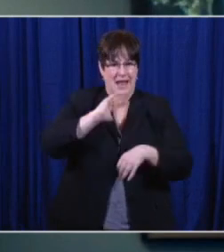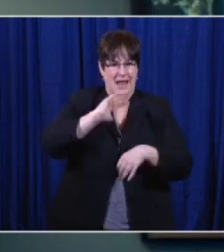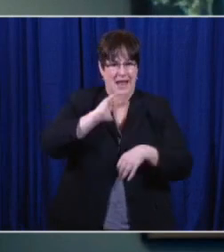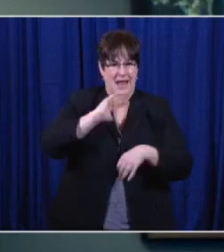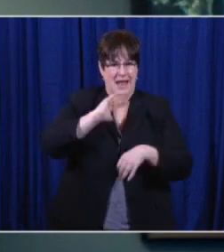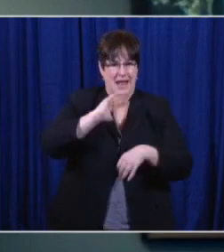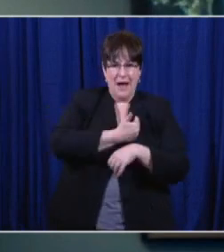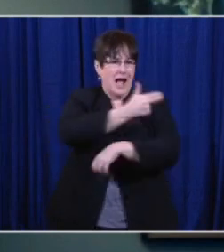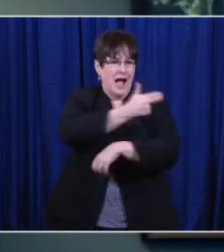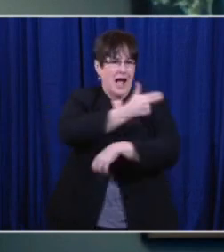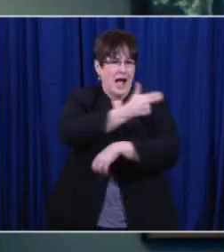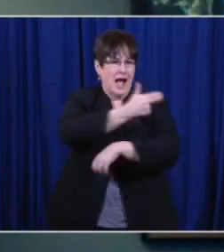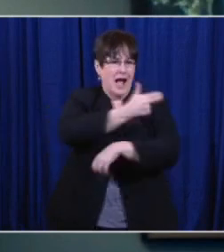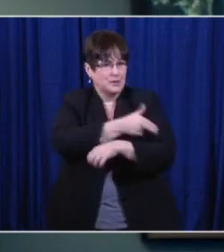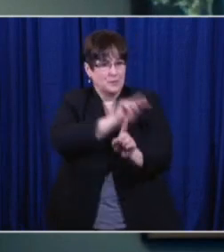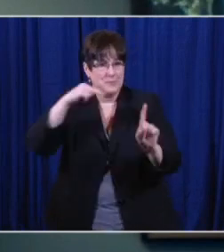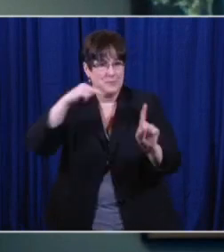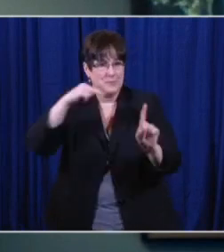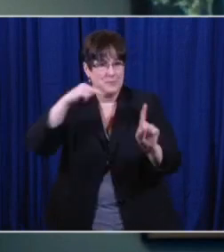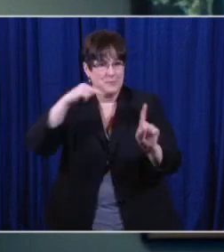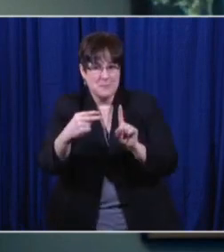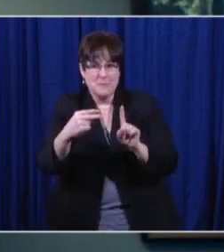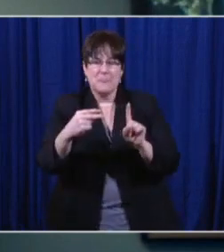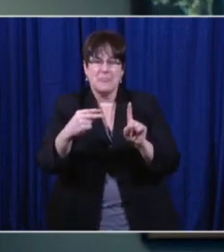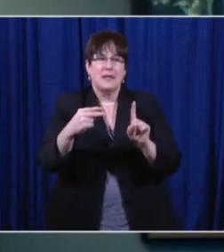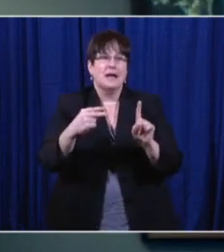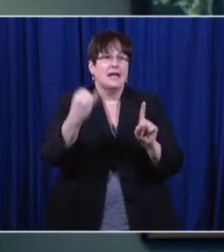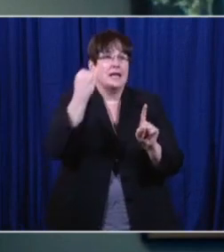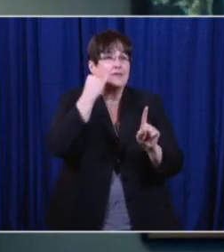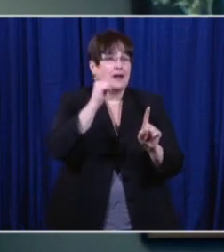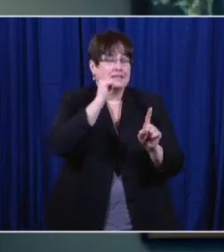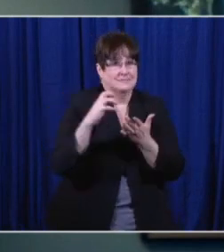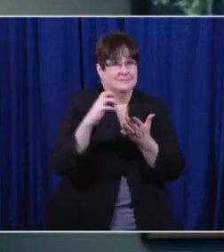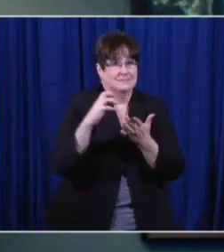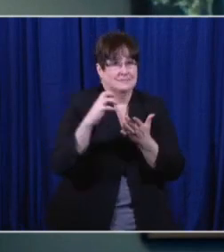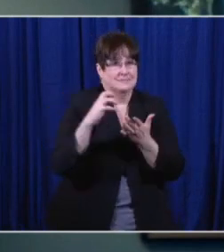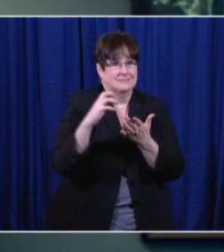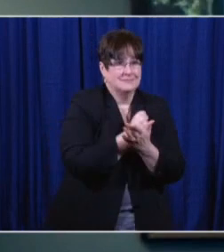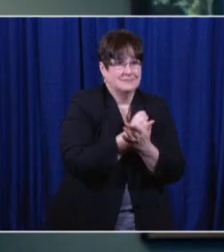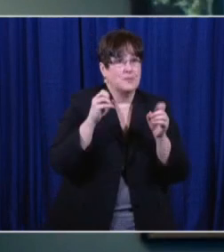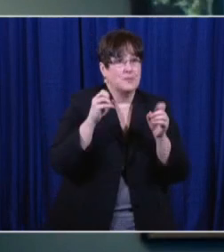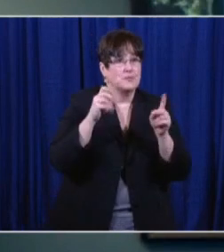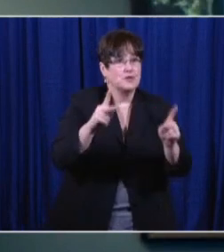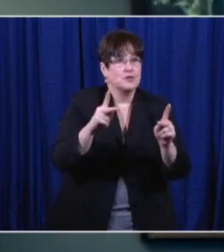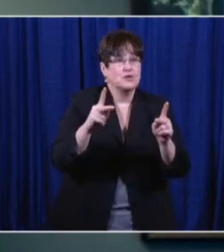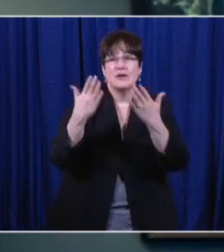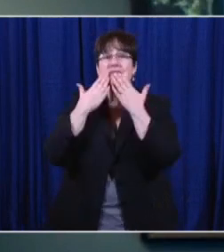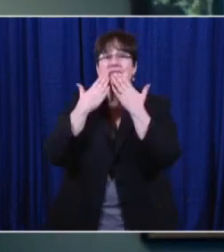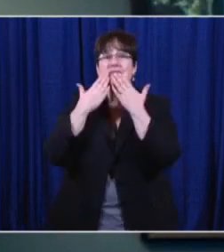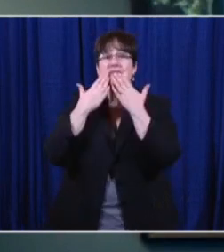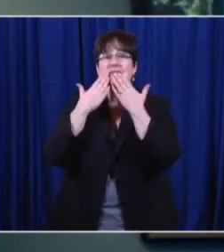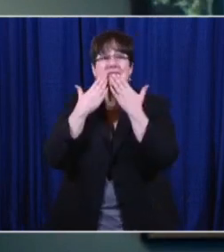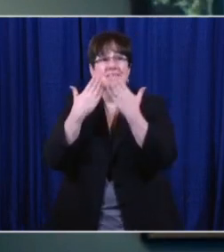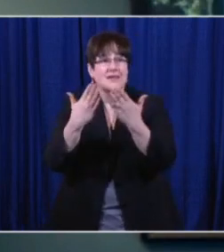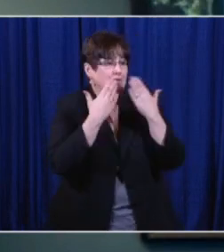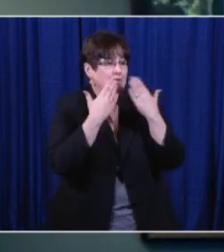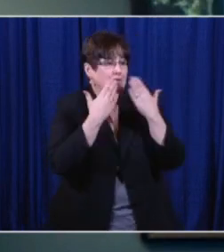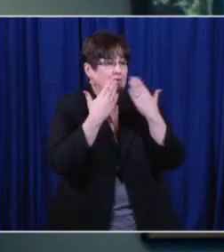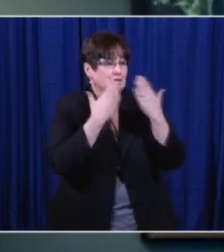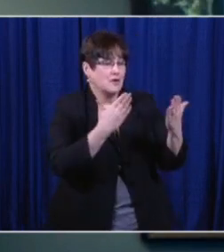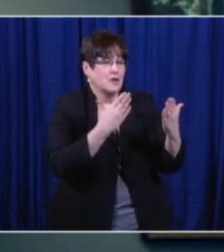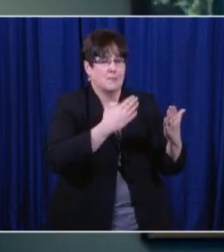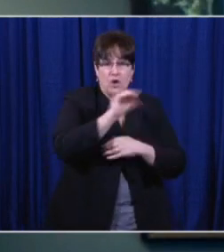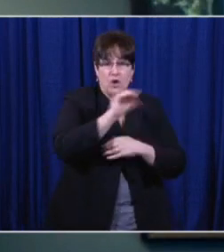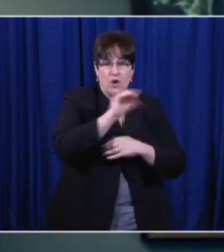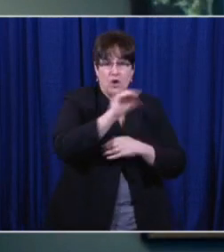in Lima about what's been happening. I'd be remiss if I didn't take an opportunity on the floor to say thank you, thank you, thank you to my colleagues,